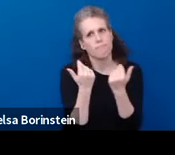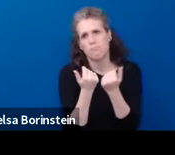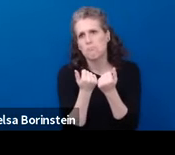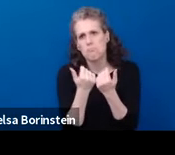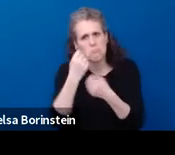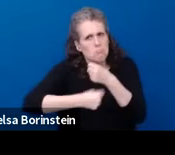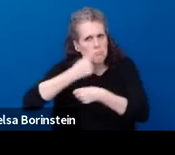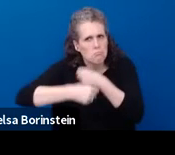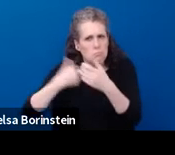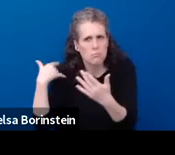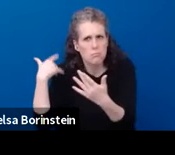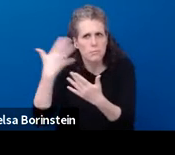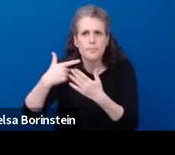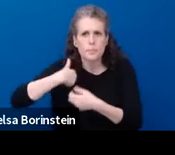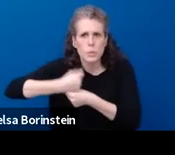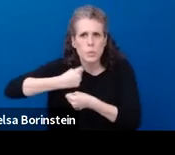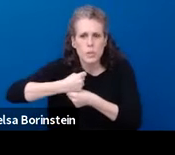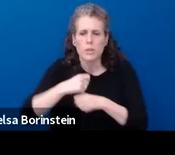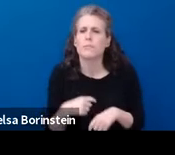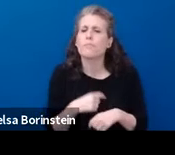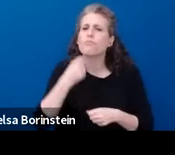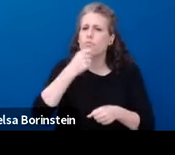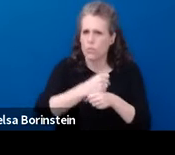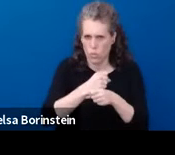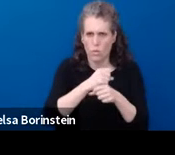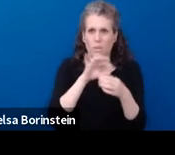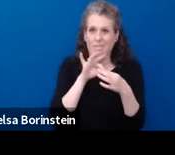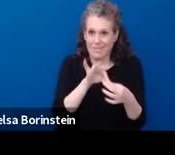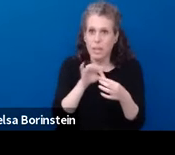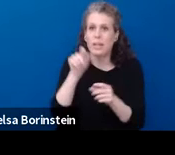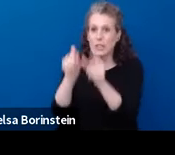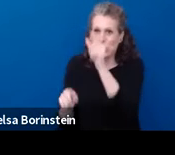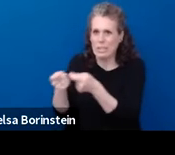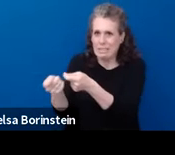we've been working a lot with user involvement and